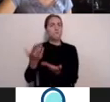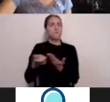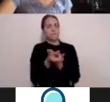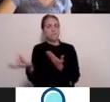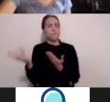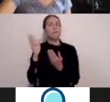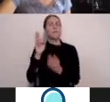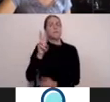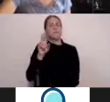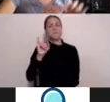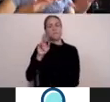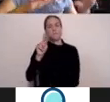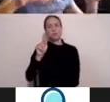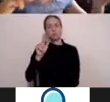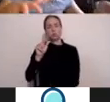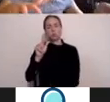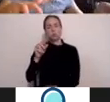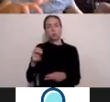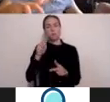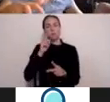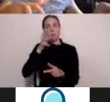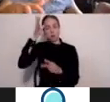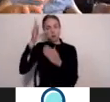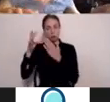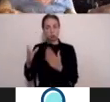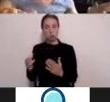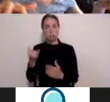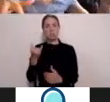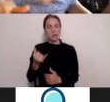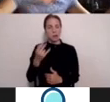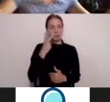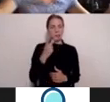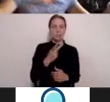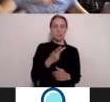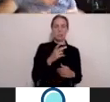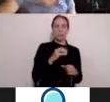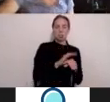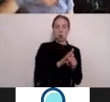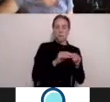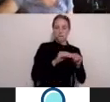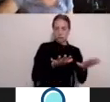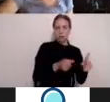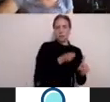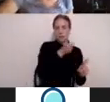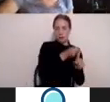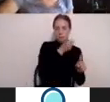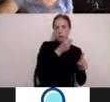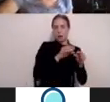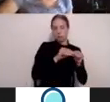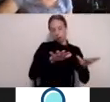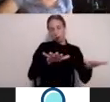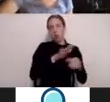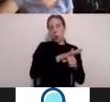opportunities for our parent leaders. I think now we're seeing the impact of COVID kind of really reaching into the local, state